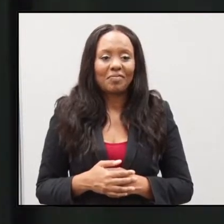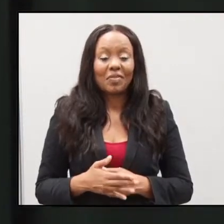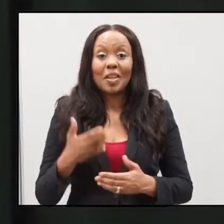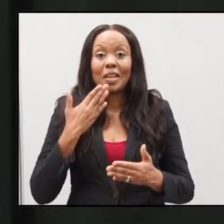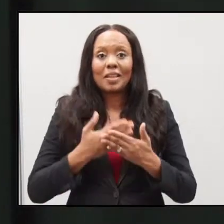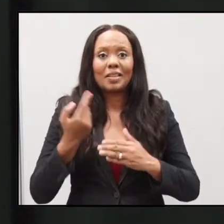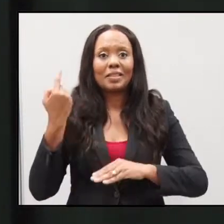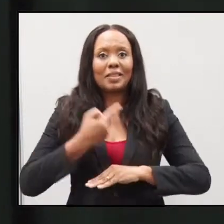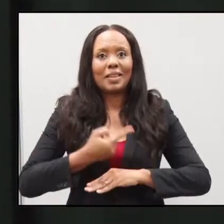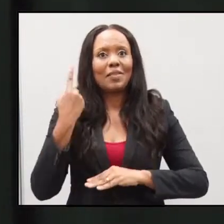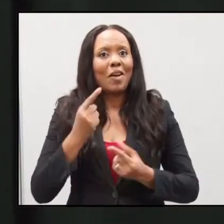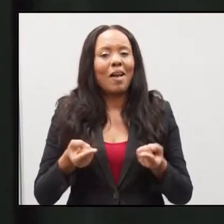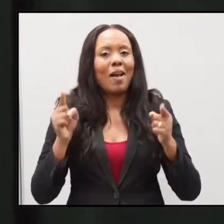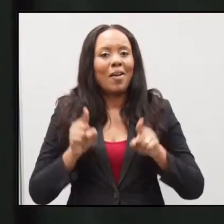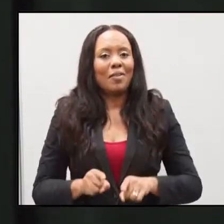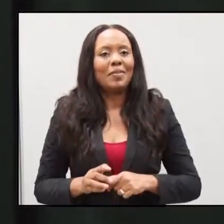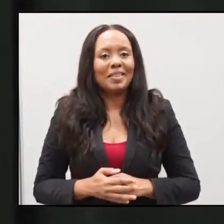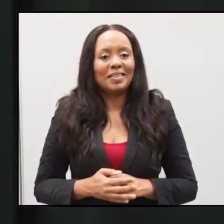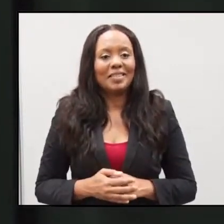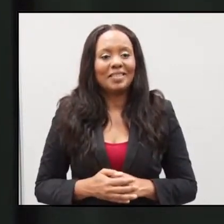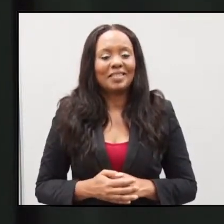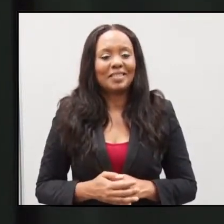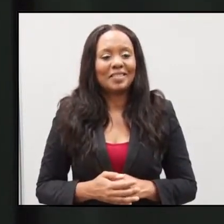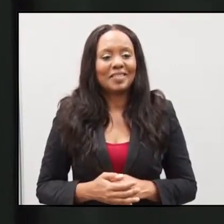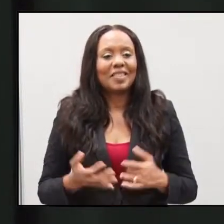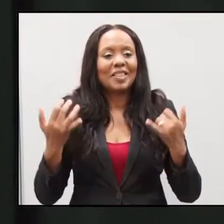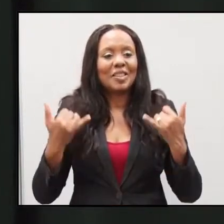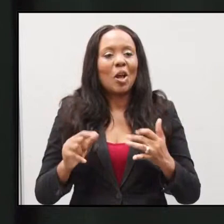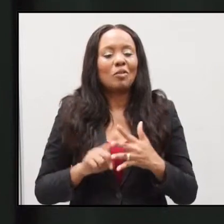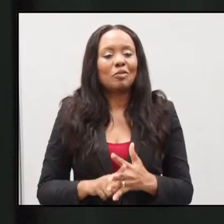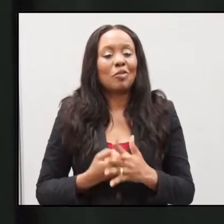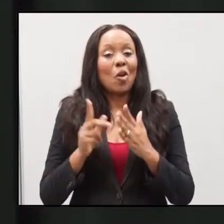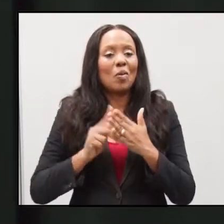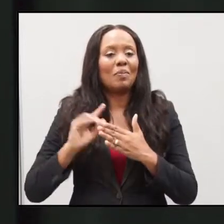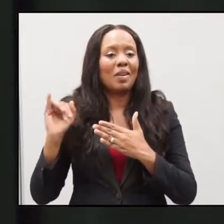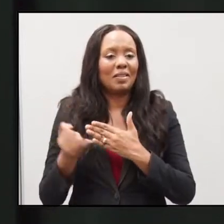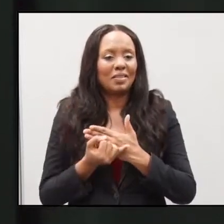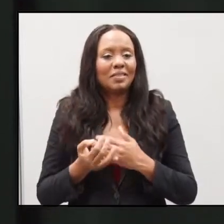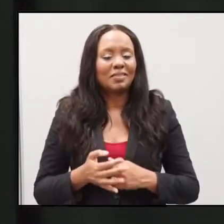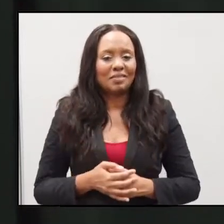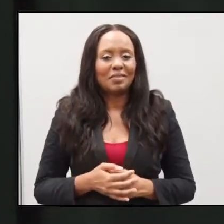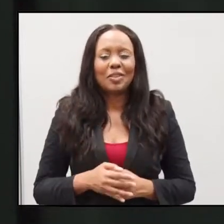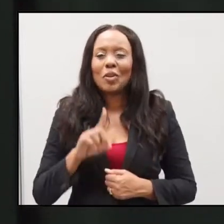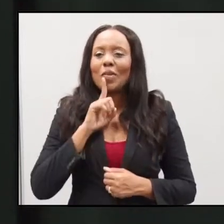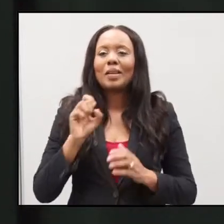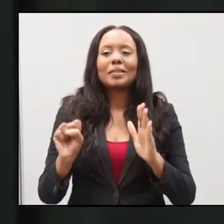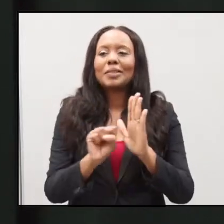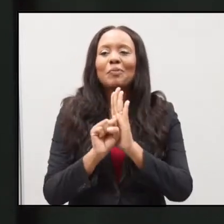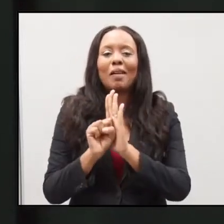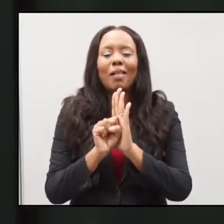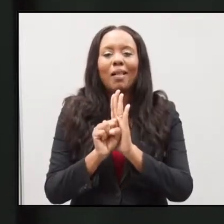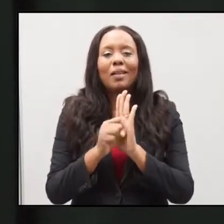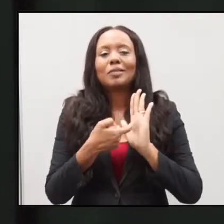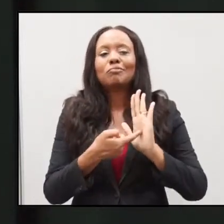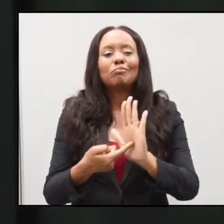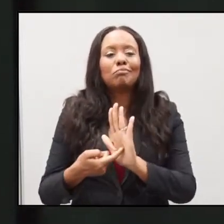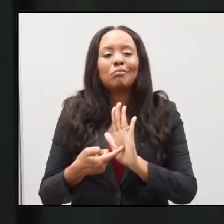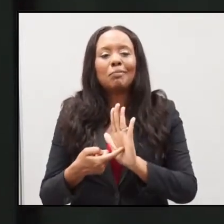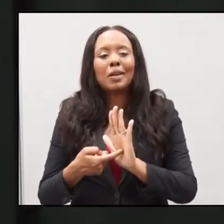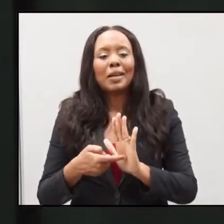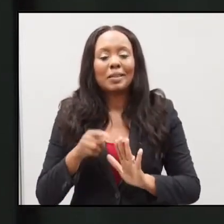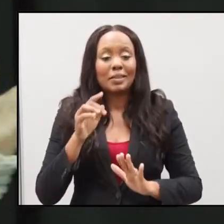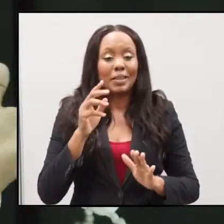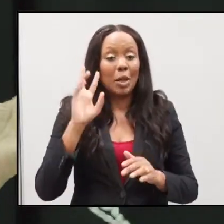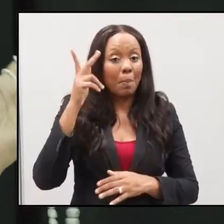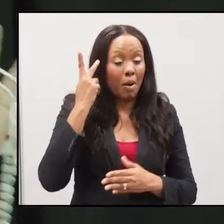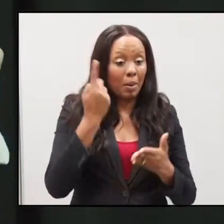be had, it is the day that we are launching this project too, because there's a symbiotic relationship between that debate and